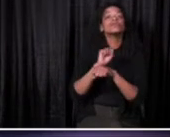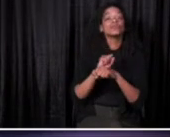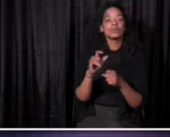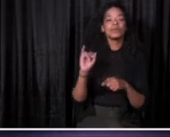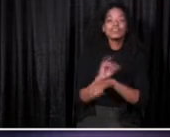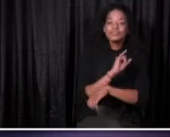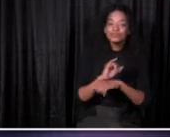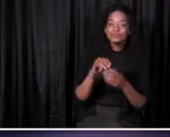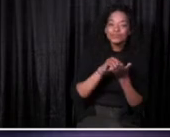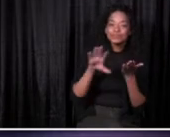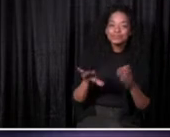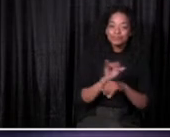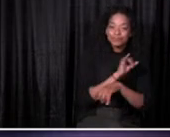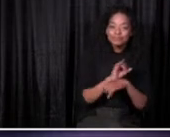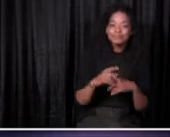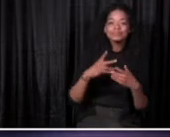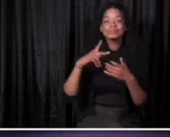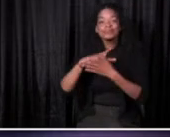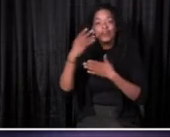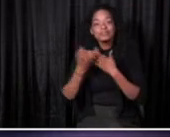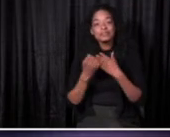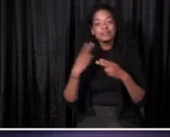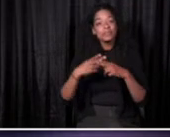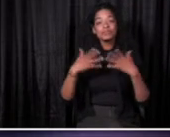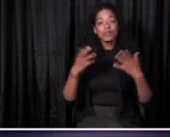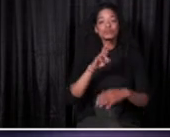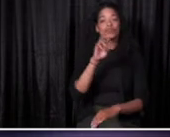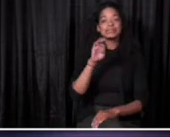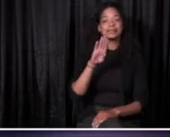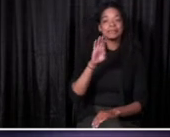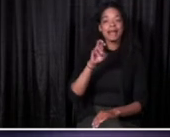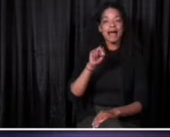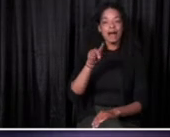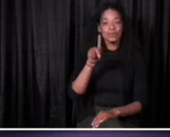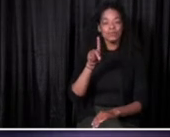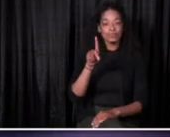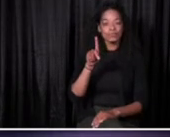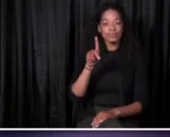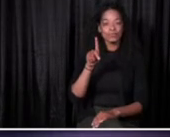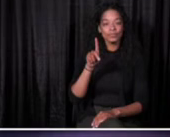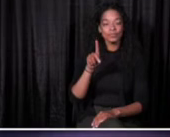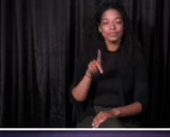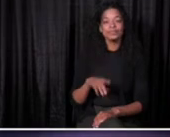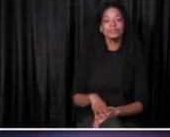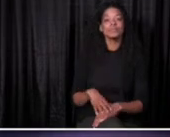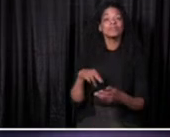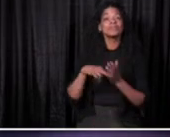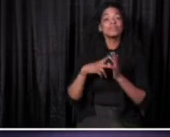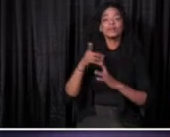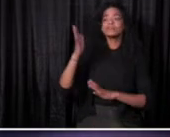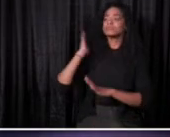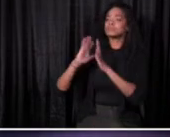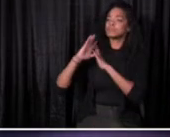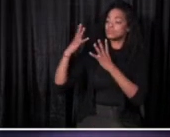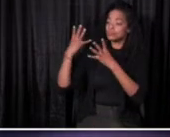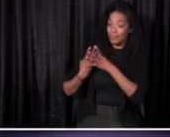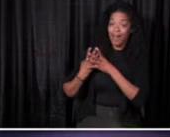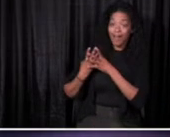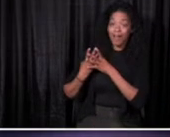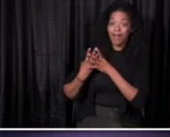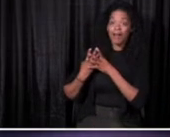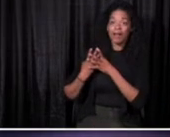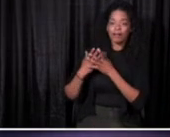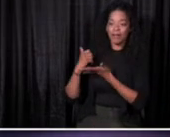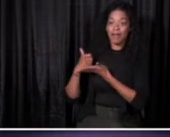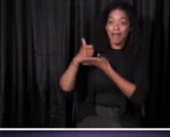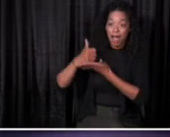helping students who are currently formerly incarcerated plan for higher education and a life